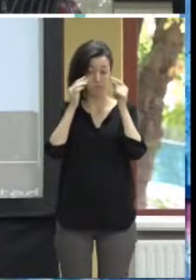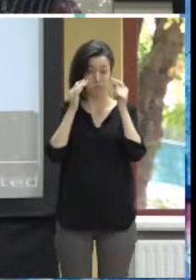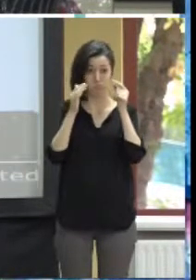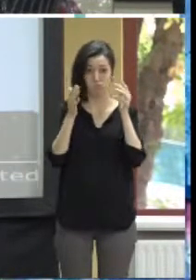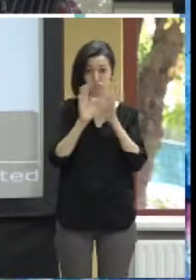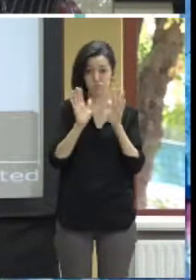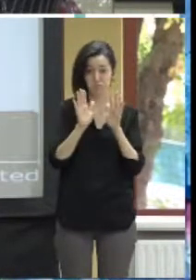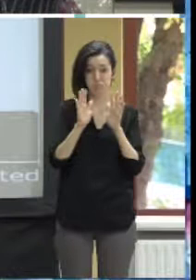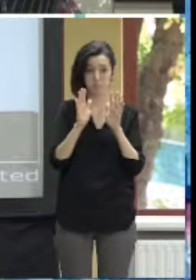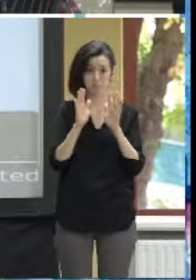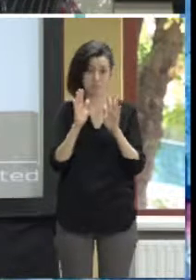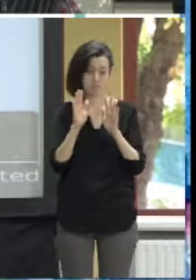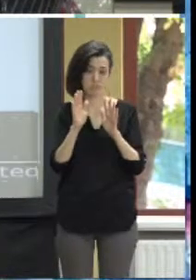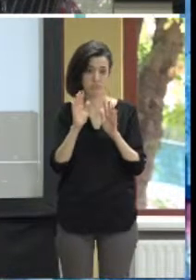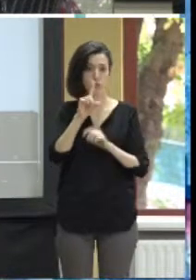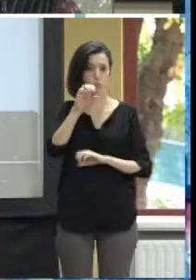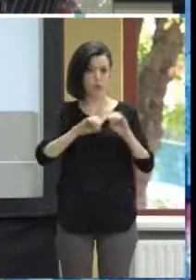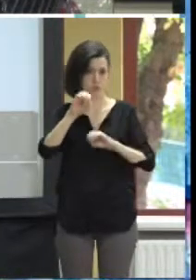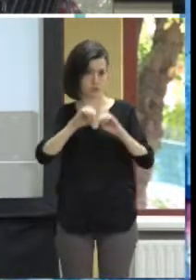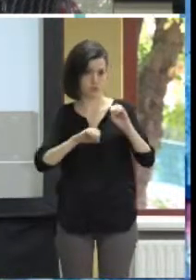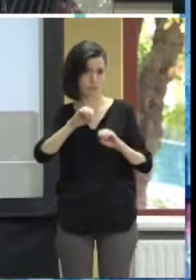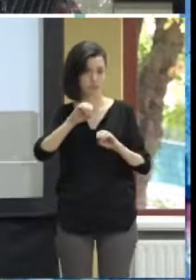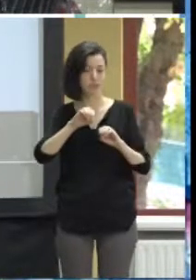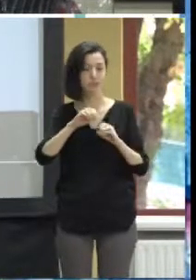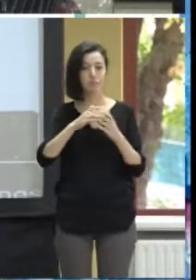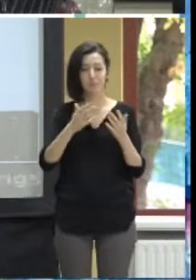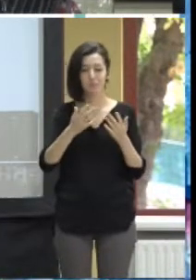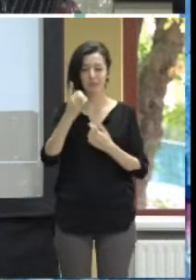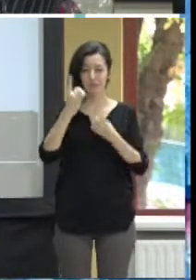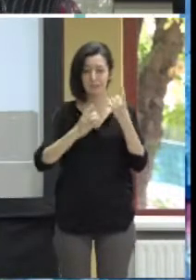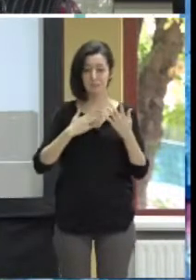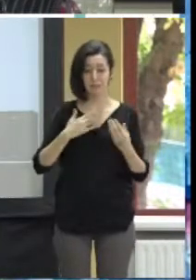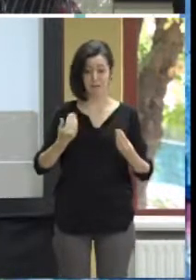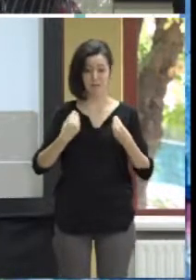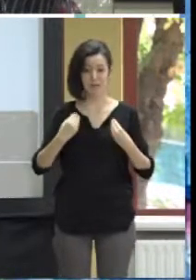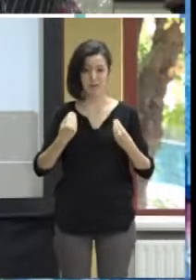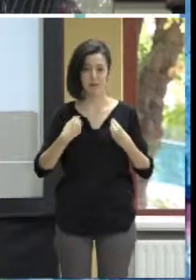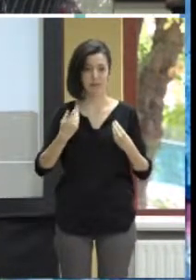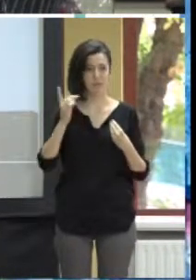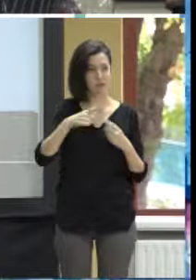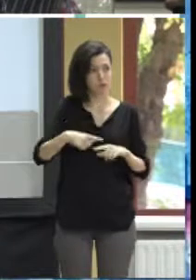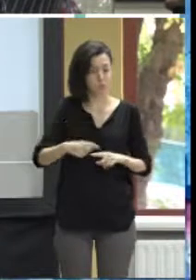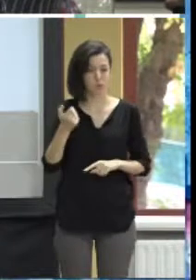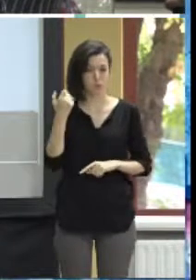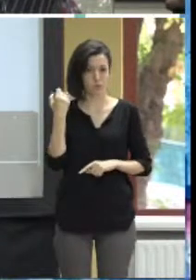certain things in my life, I'm rather autistic. That means I place my glasses always at the same position, my magnifying glasses